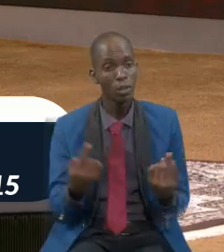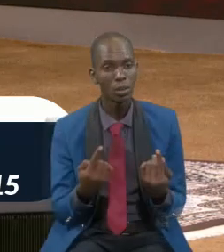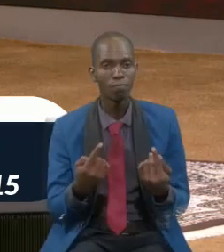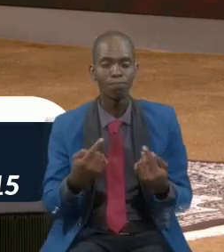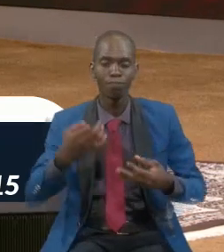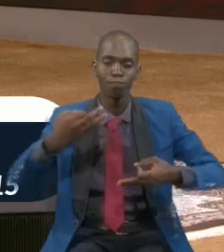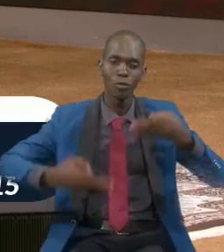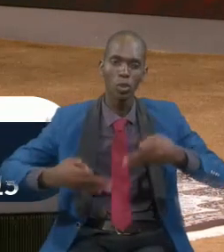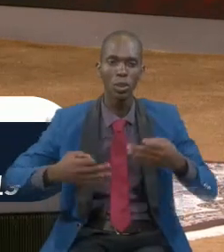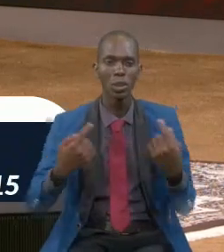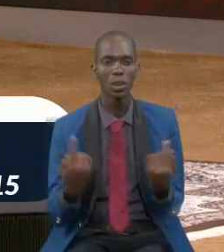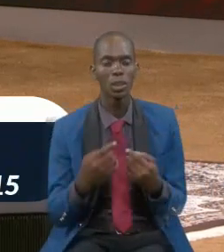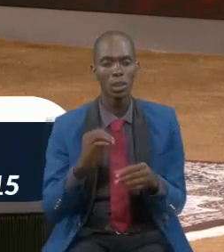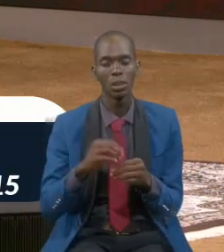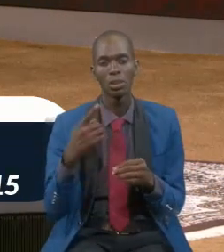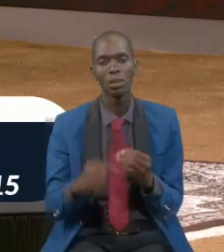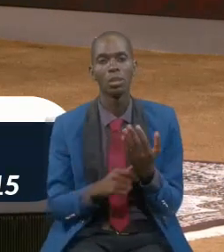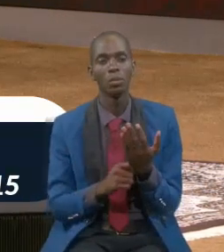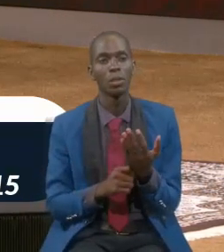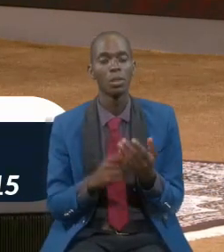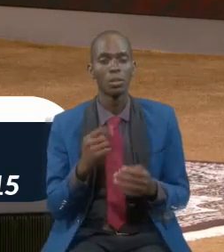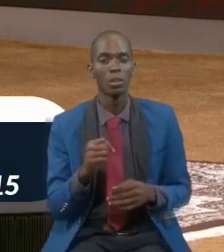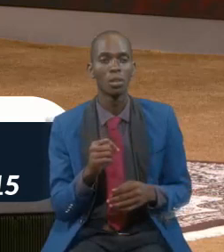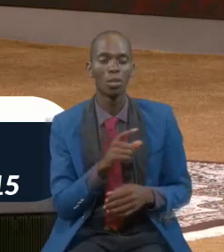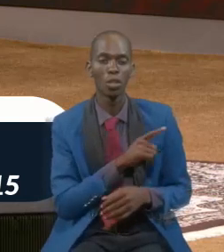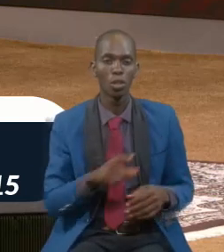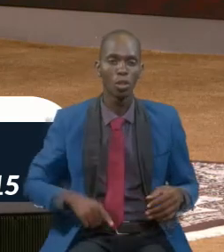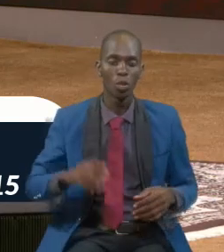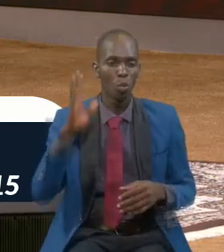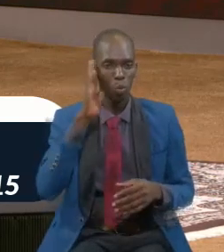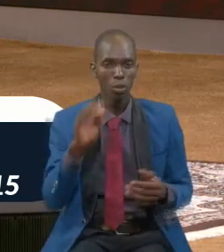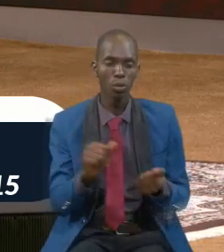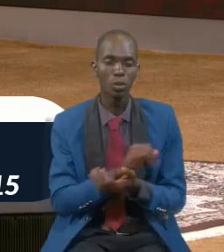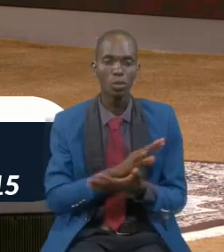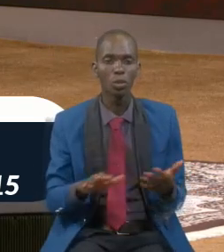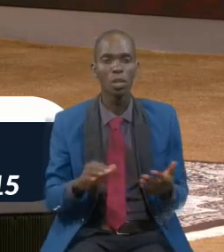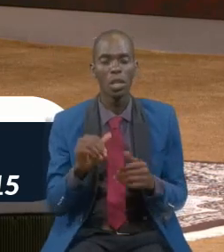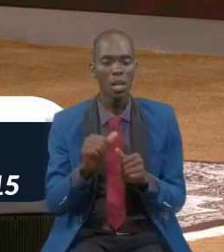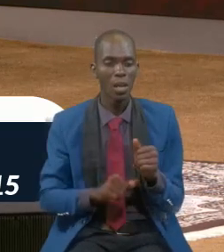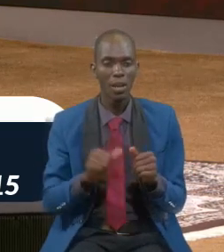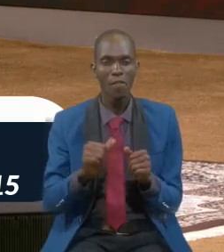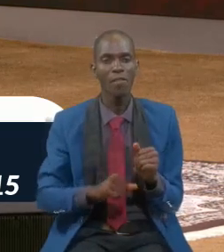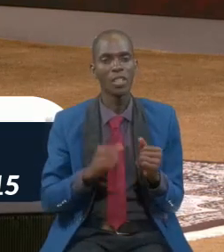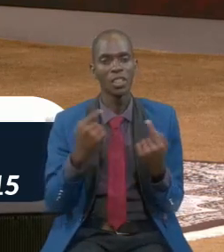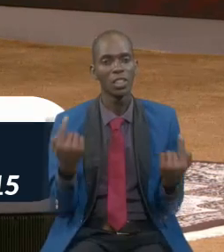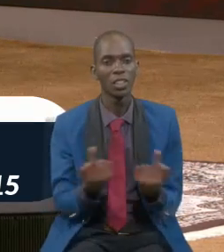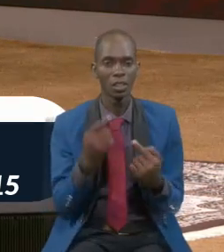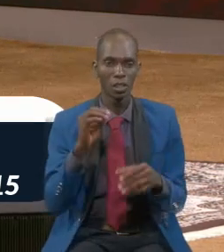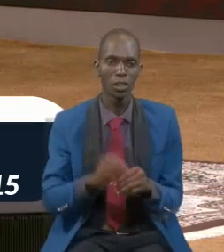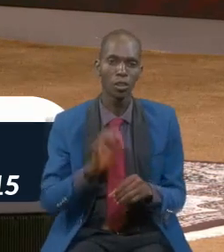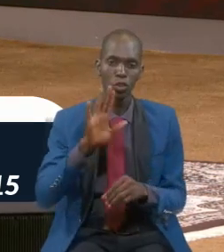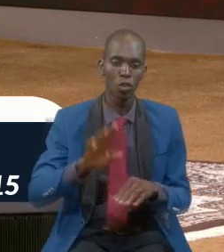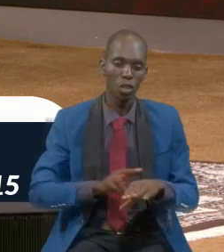sin in the flesh the Lord will cond them every sin in your